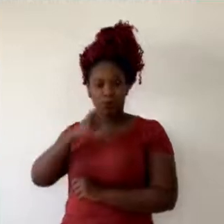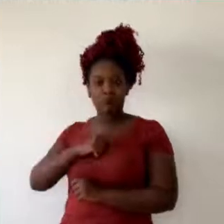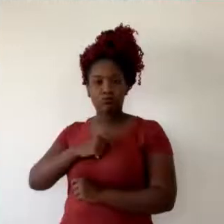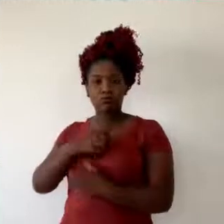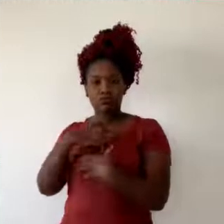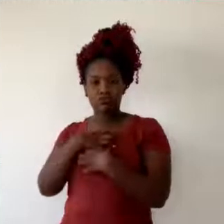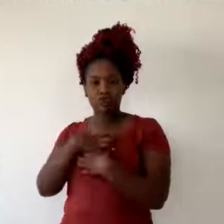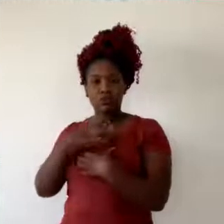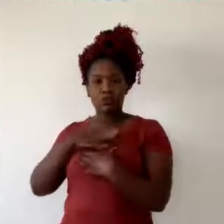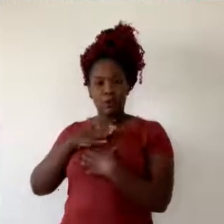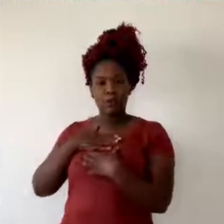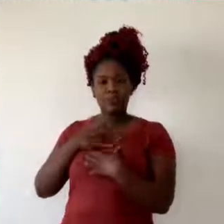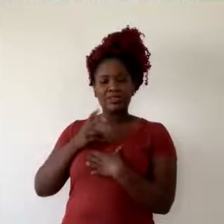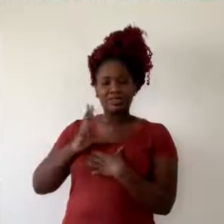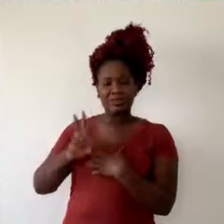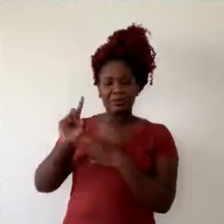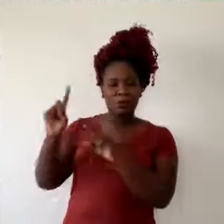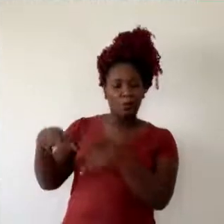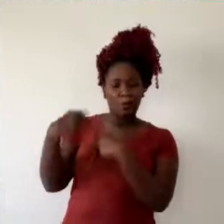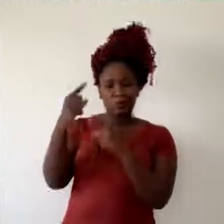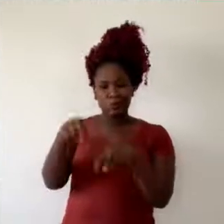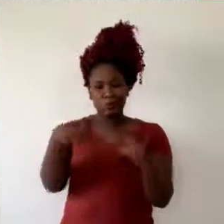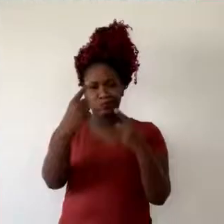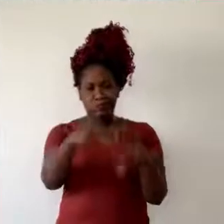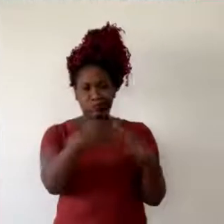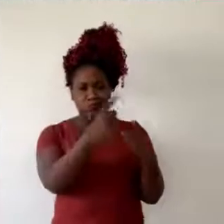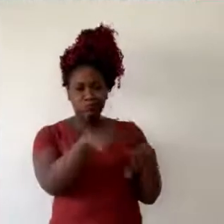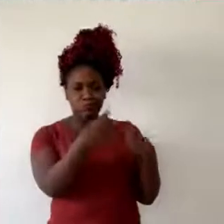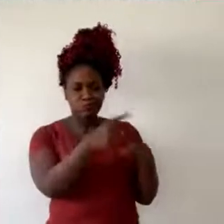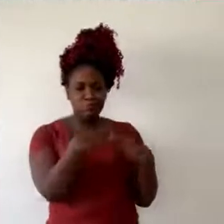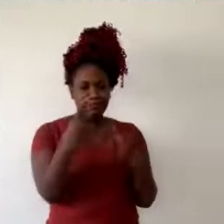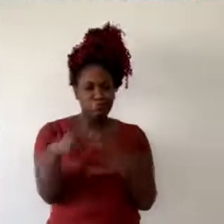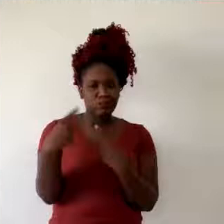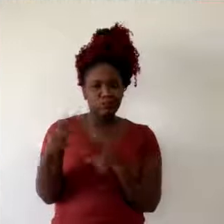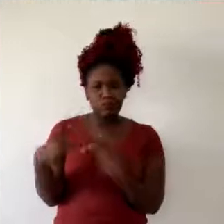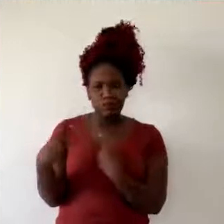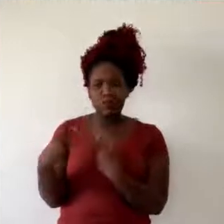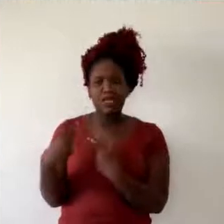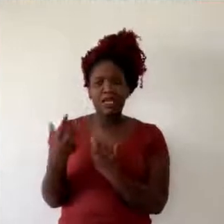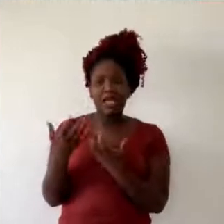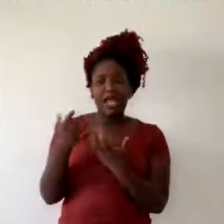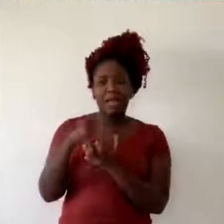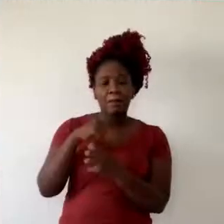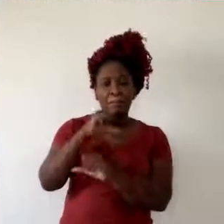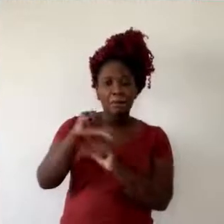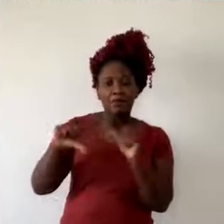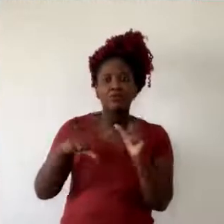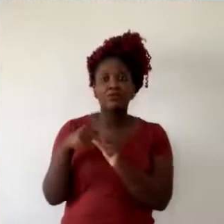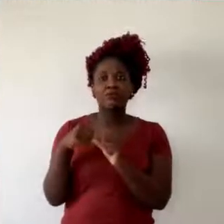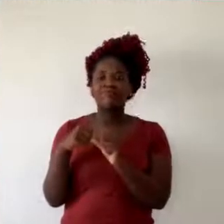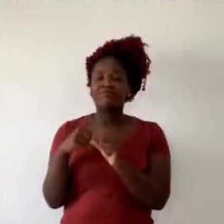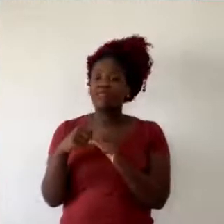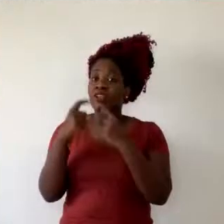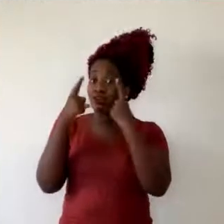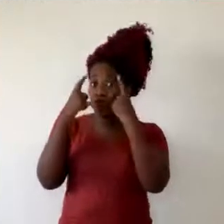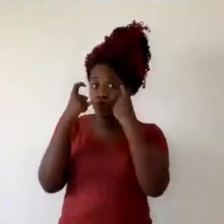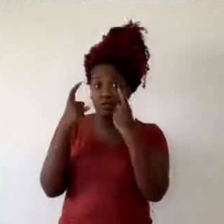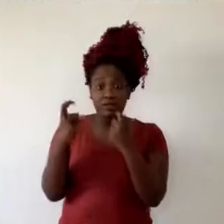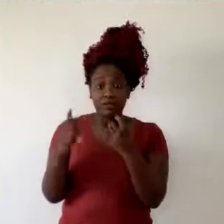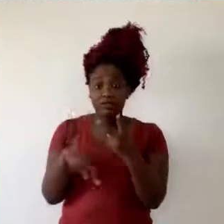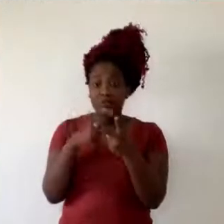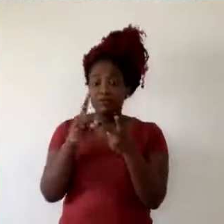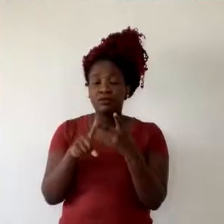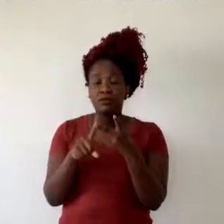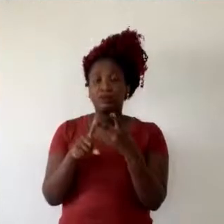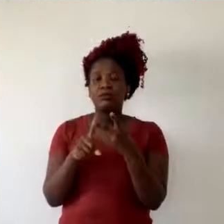know who I am, if who I am is in being interrogated, and if there's an expectation about me